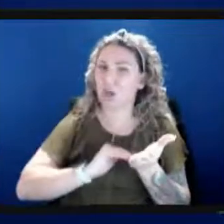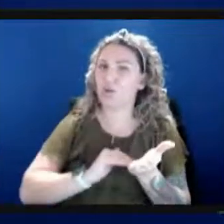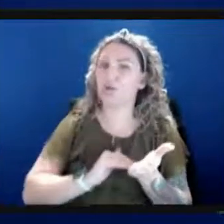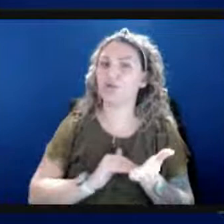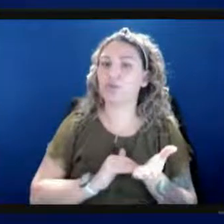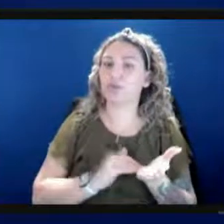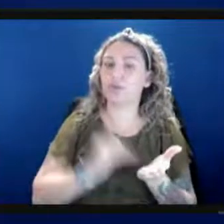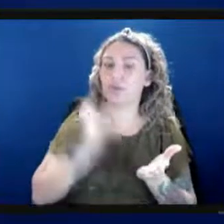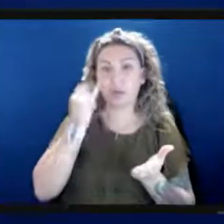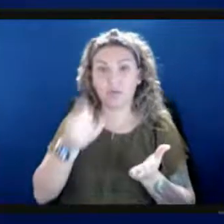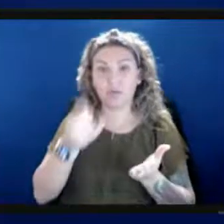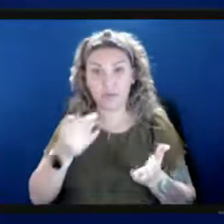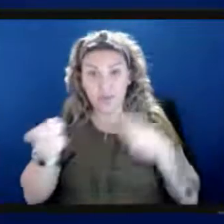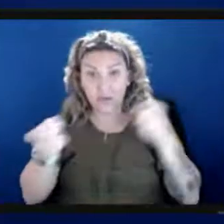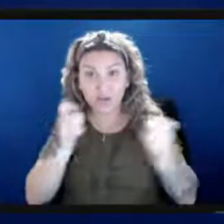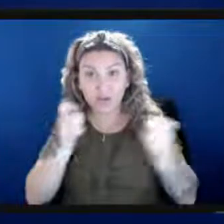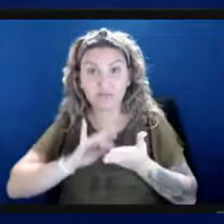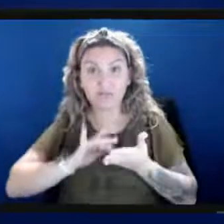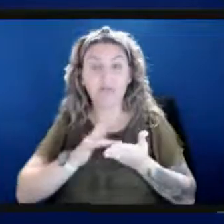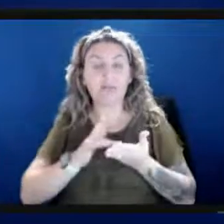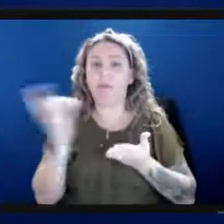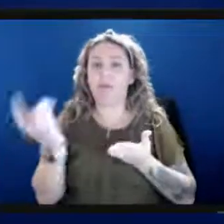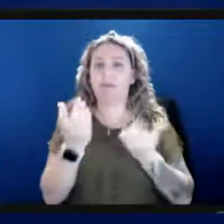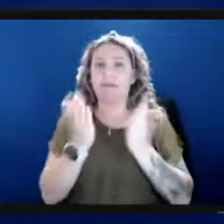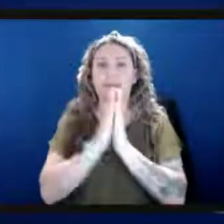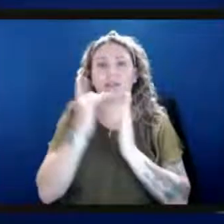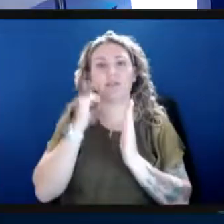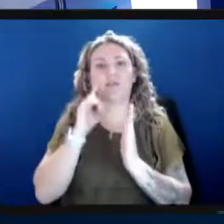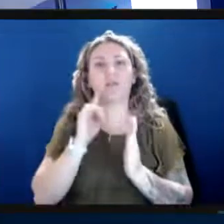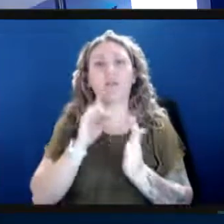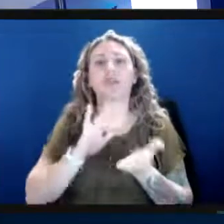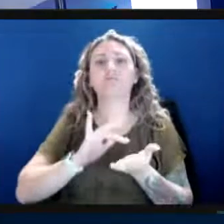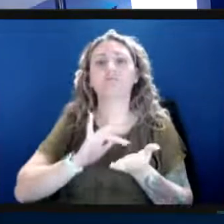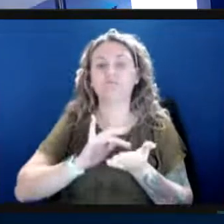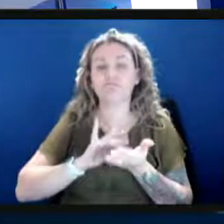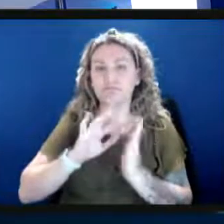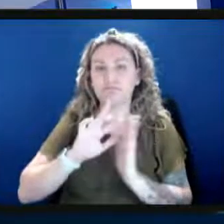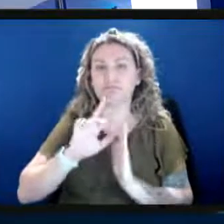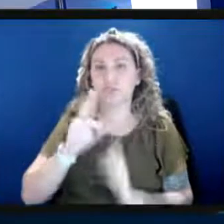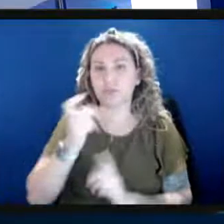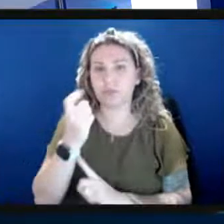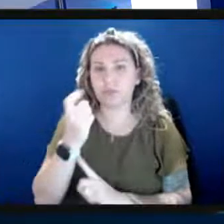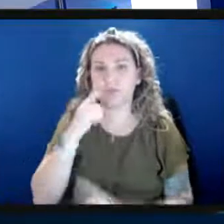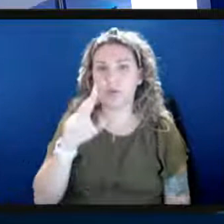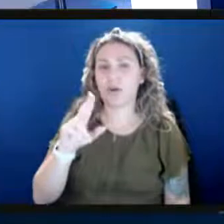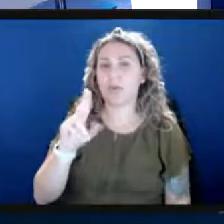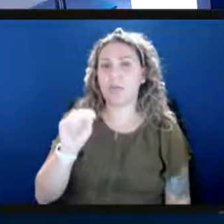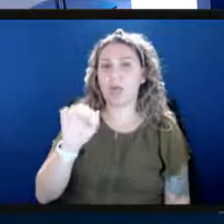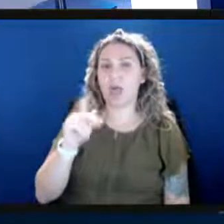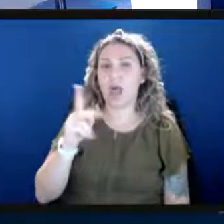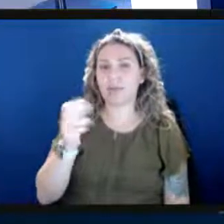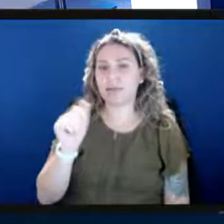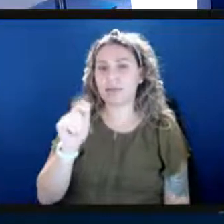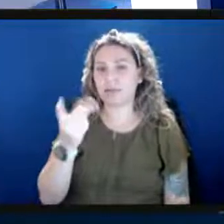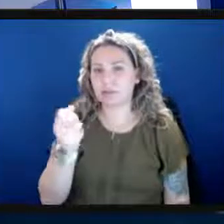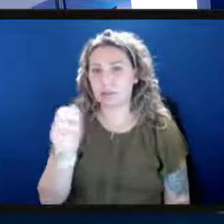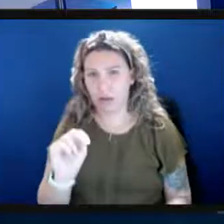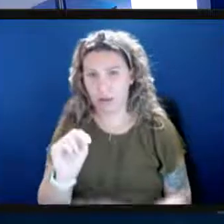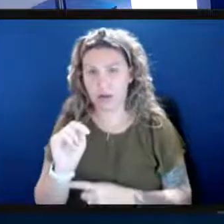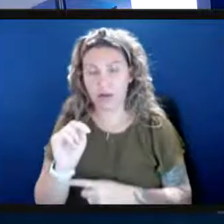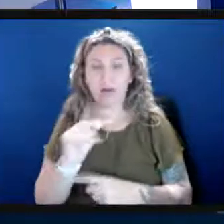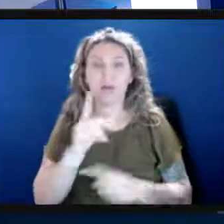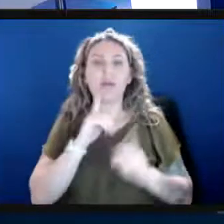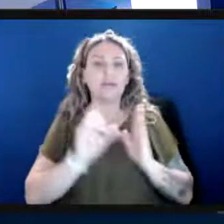controlled substance, you can always ask them for a prescription of naloxone. And So- I just want to iterate, the American Academy